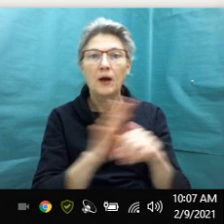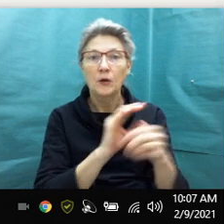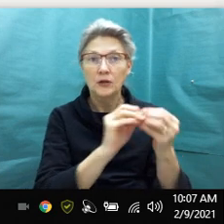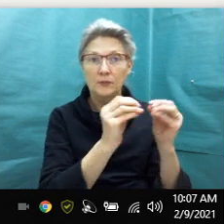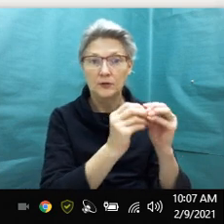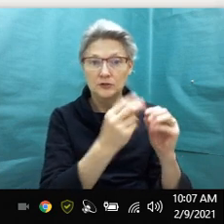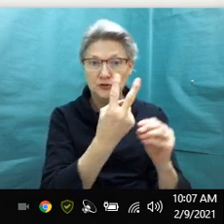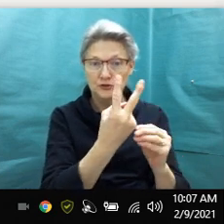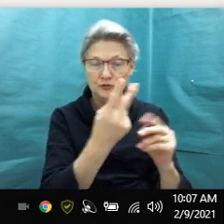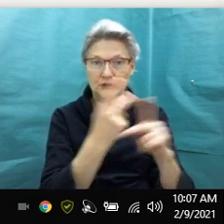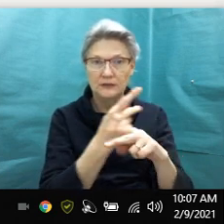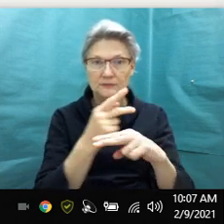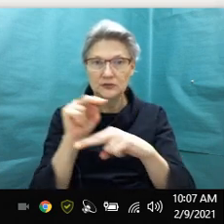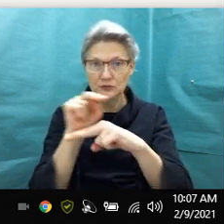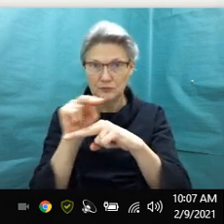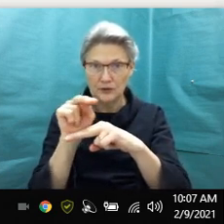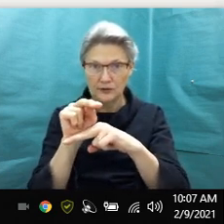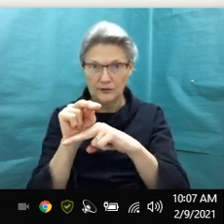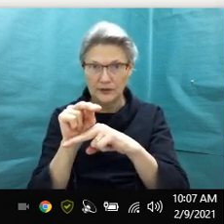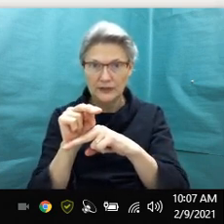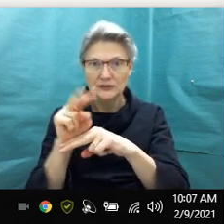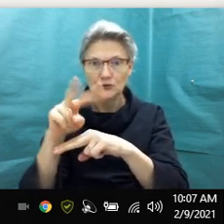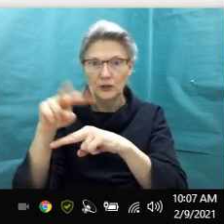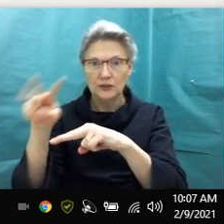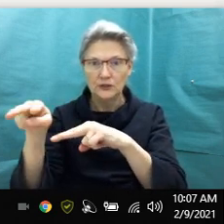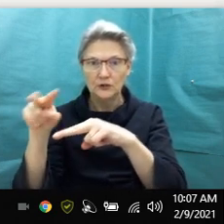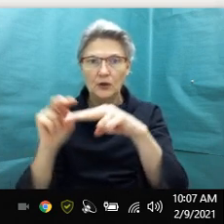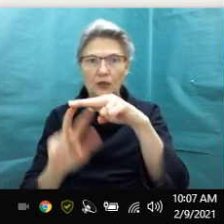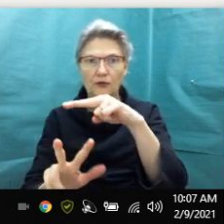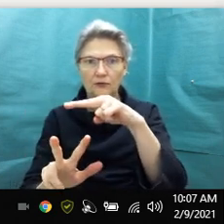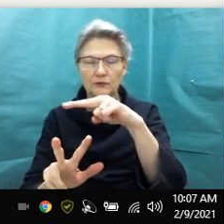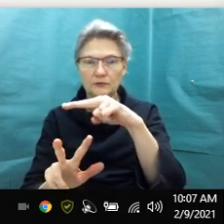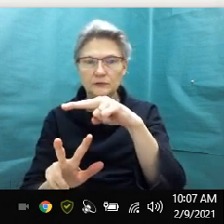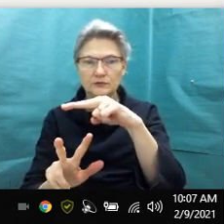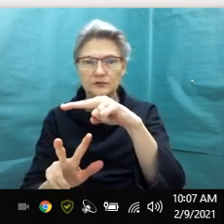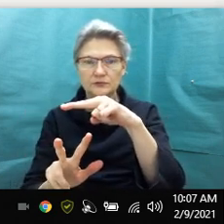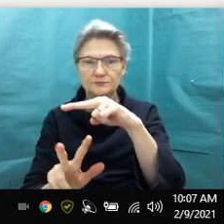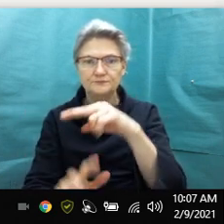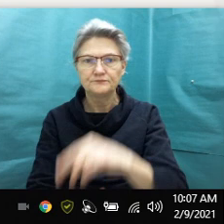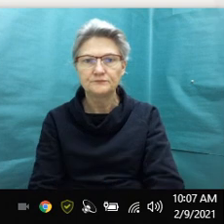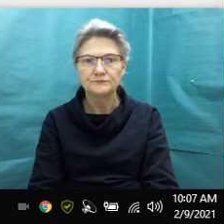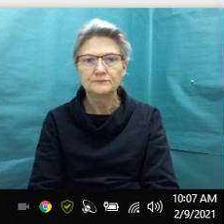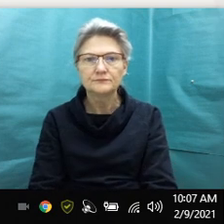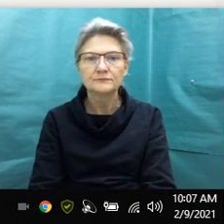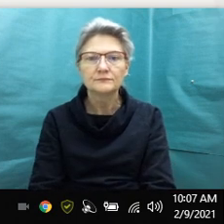keep my denominator the same, which gets me 23